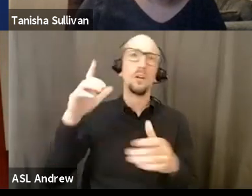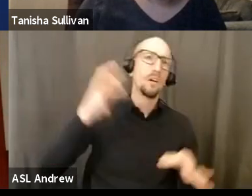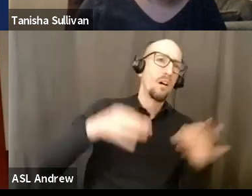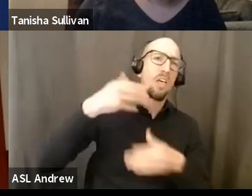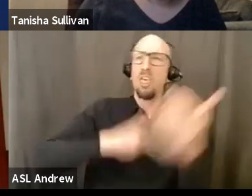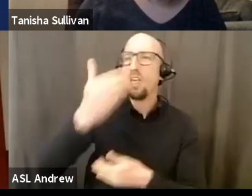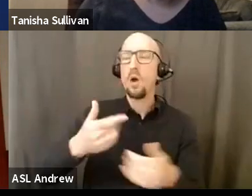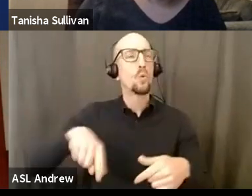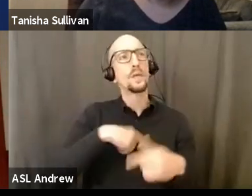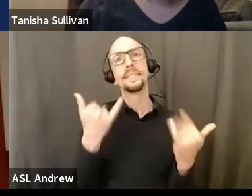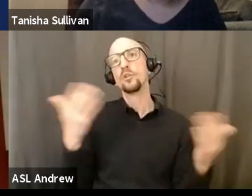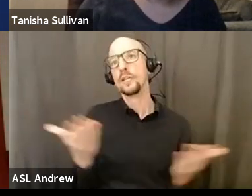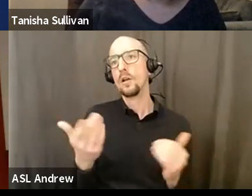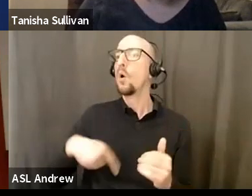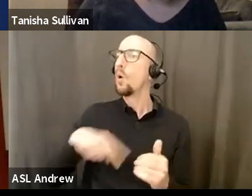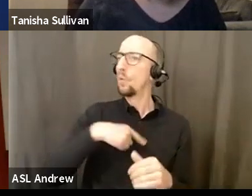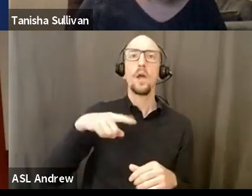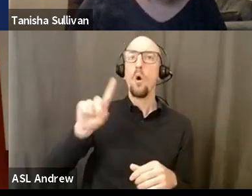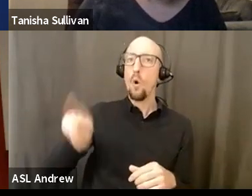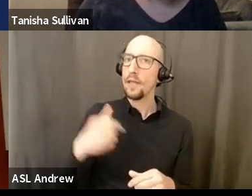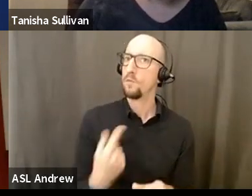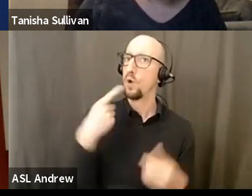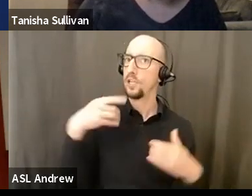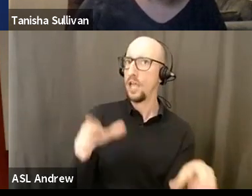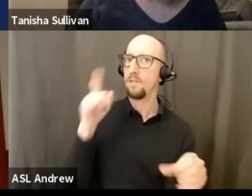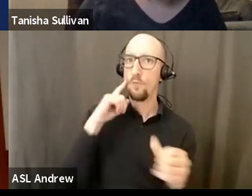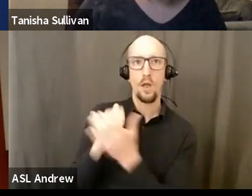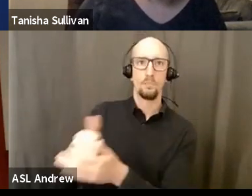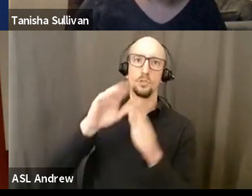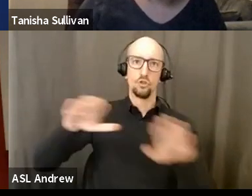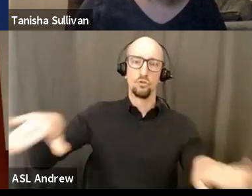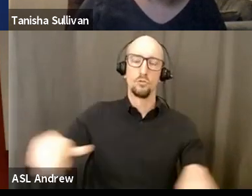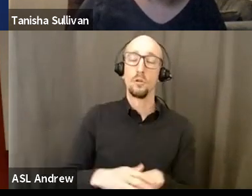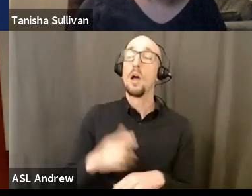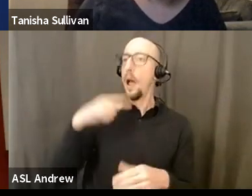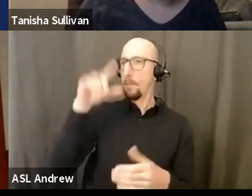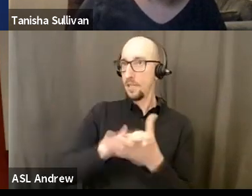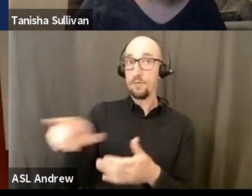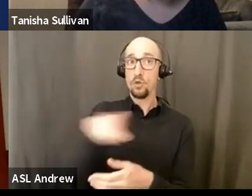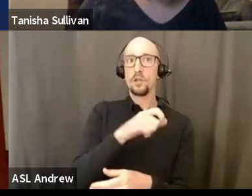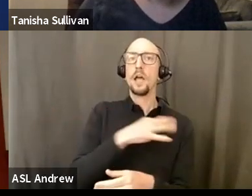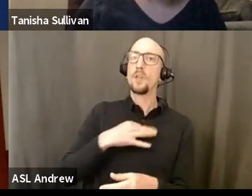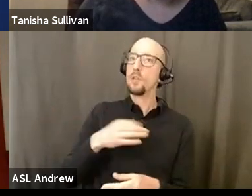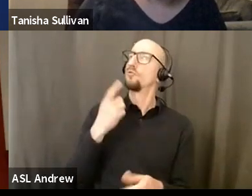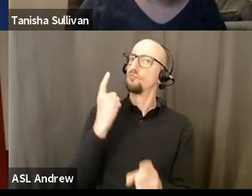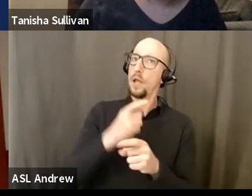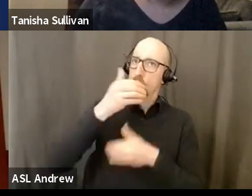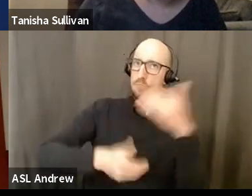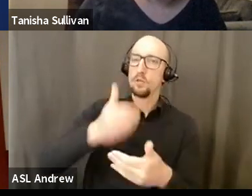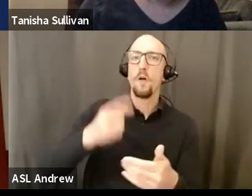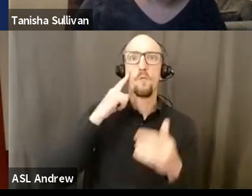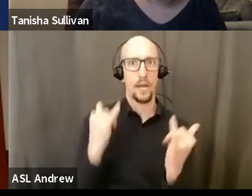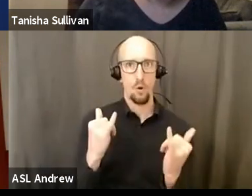we don't get a do-over with our kids. I believe what the Exam School Task Force is doing is another step in the right direction for